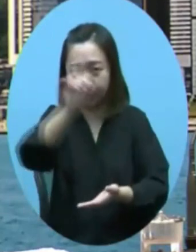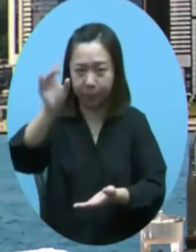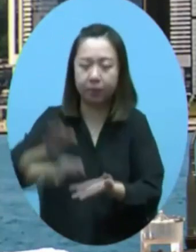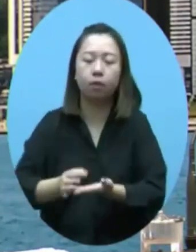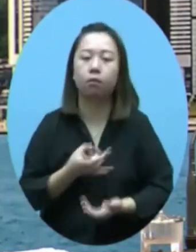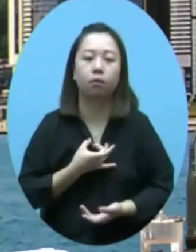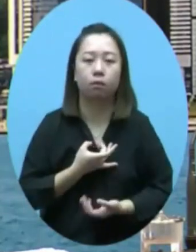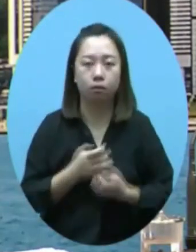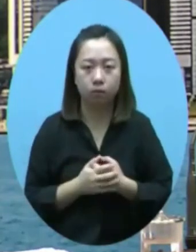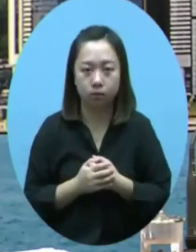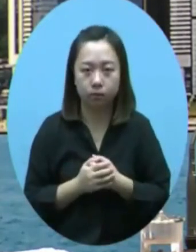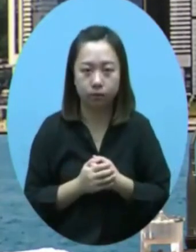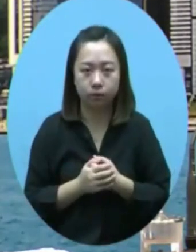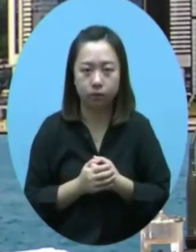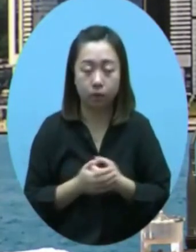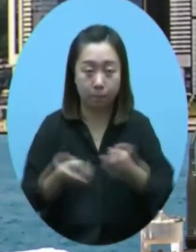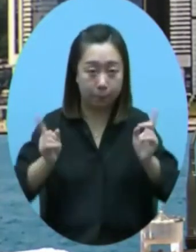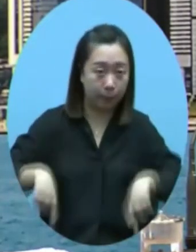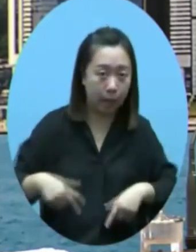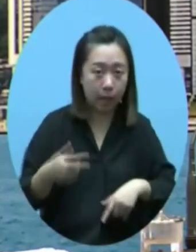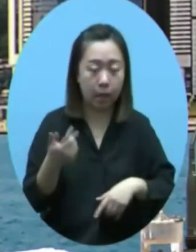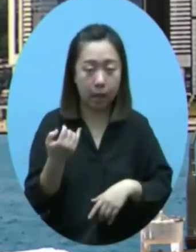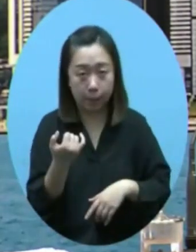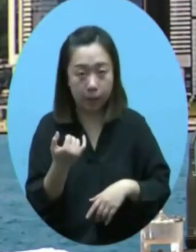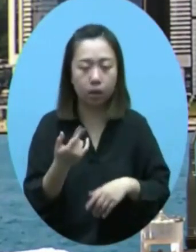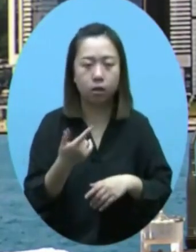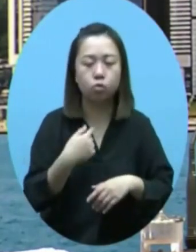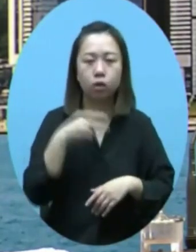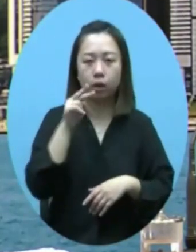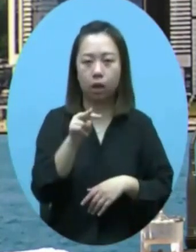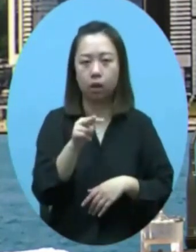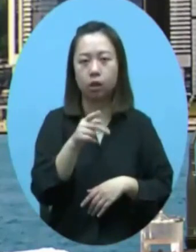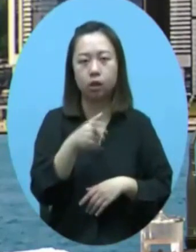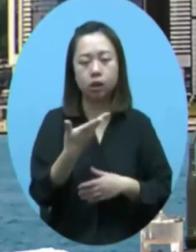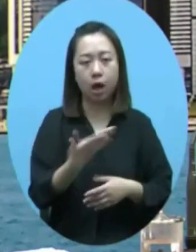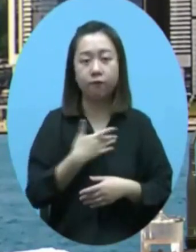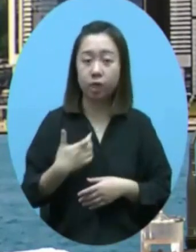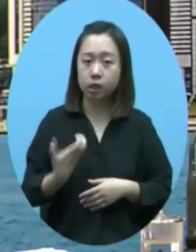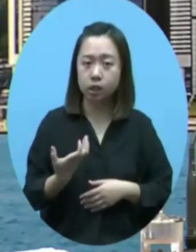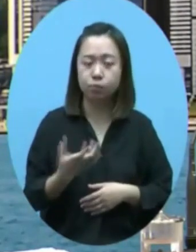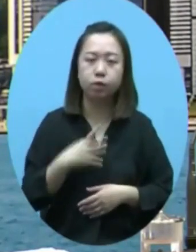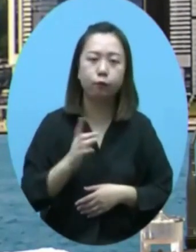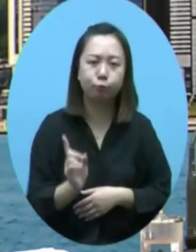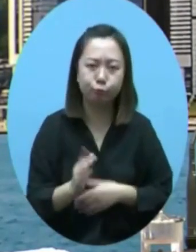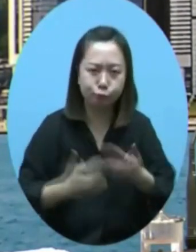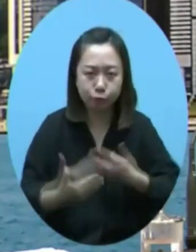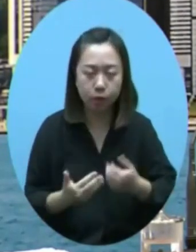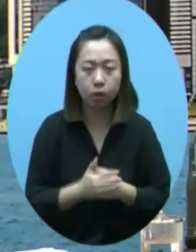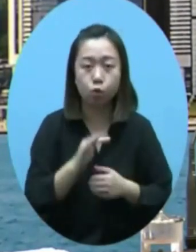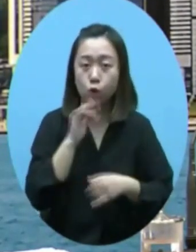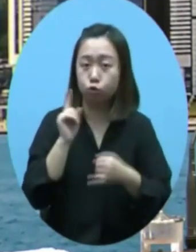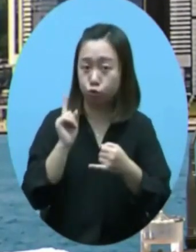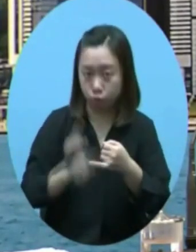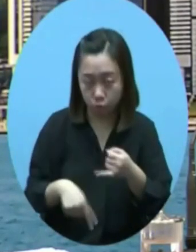We haven't choose a particular site as to when would they be activated. Well, very much depends how the